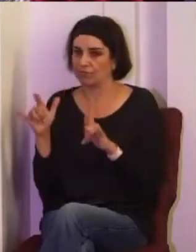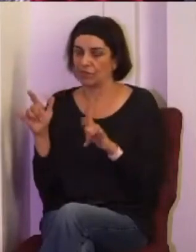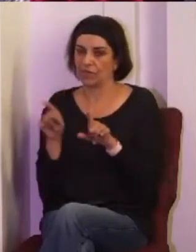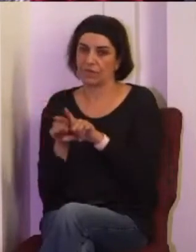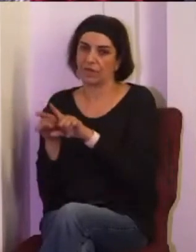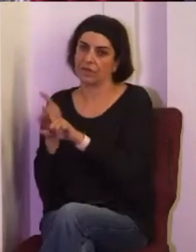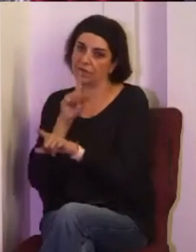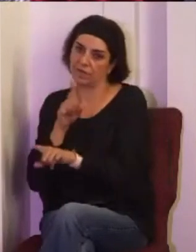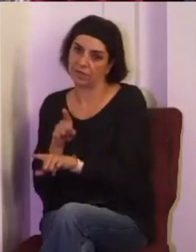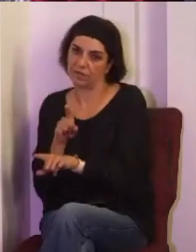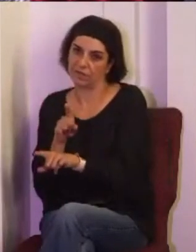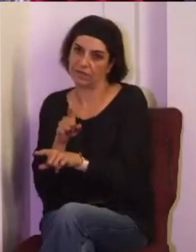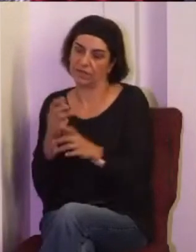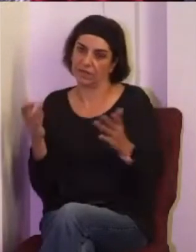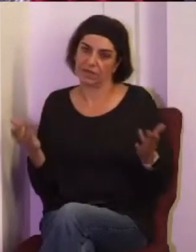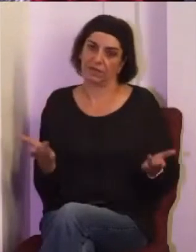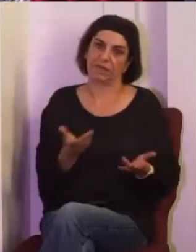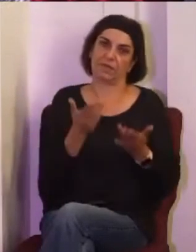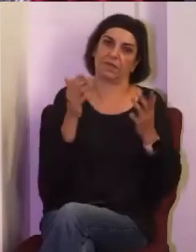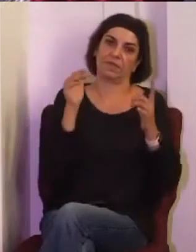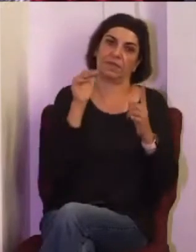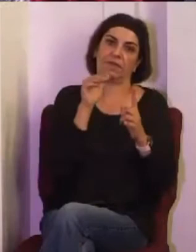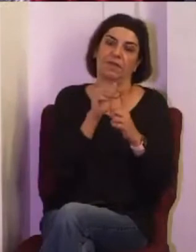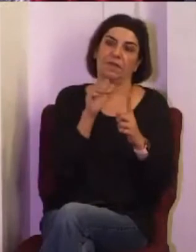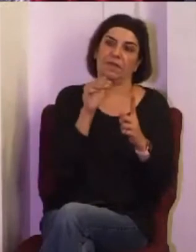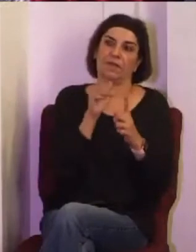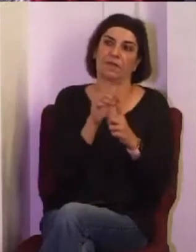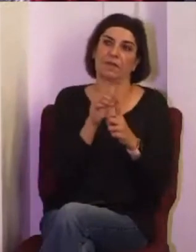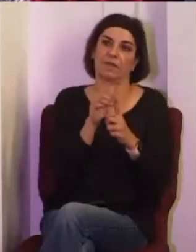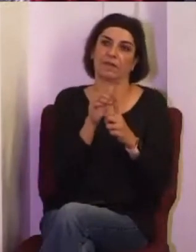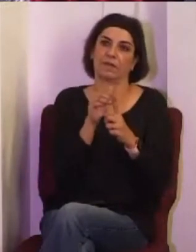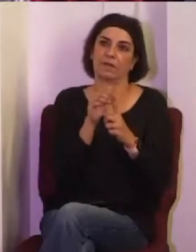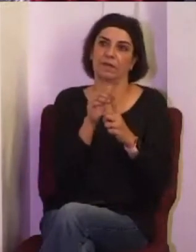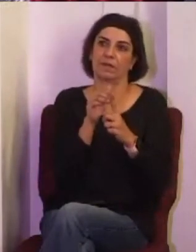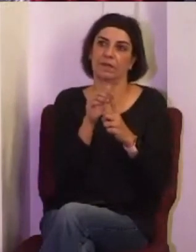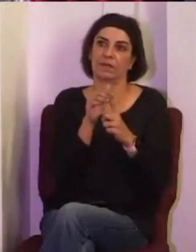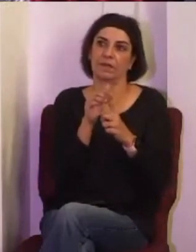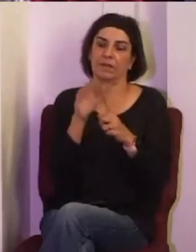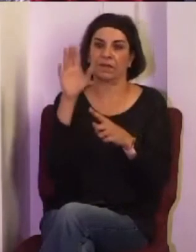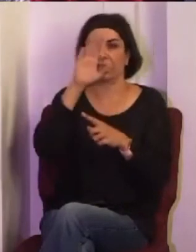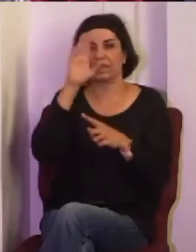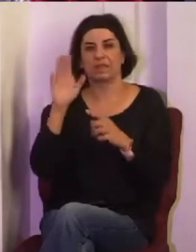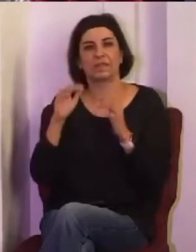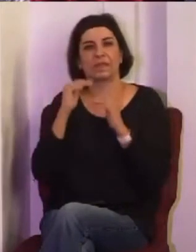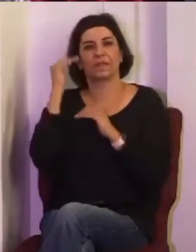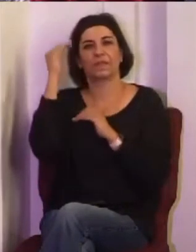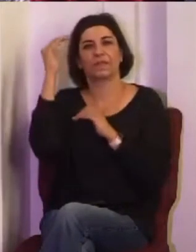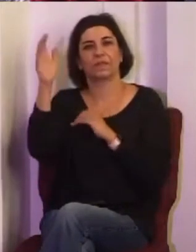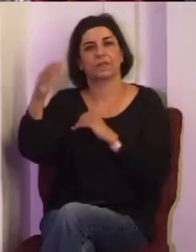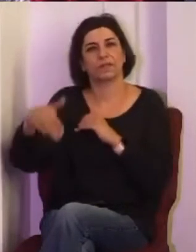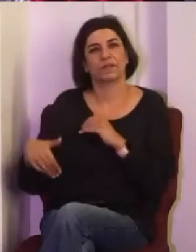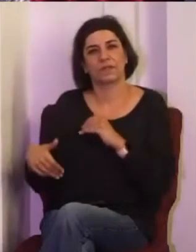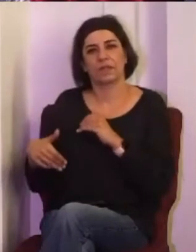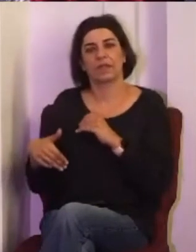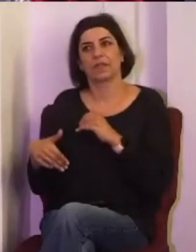And I just am here to remind you. I'm here to remind you it's never too late